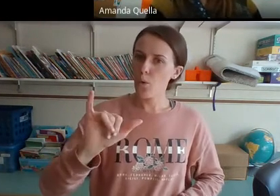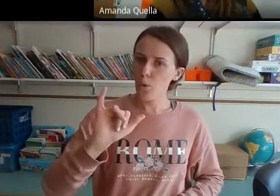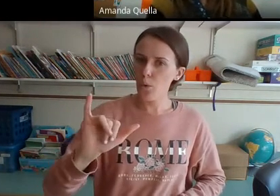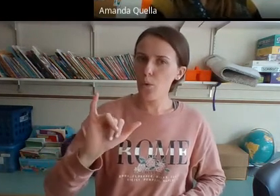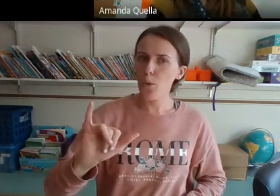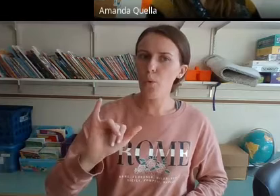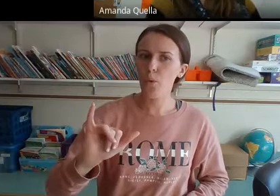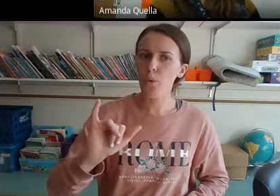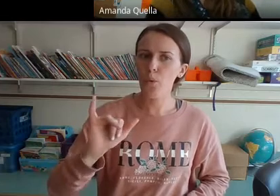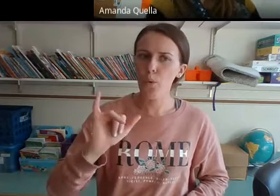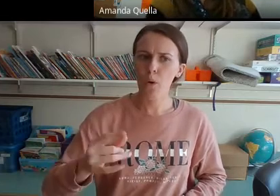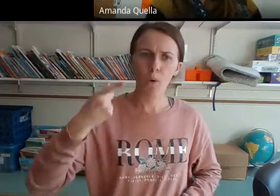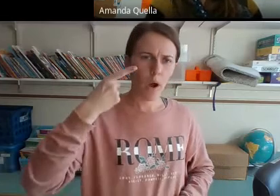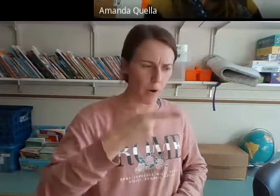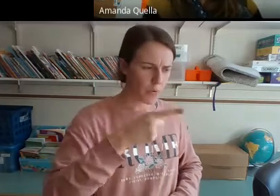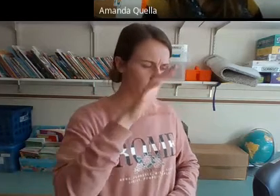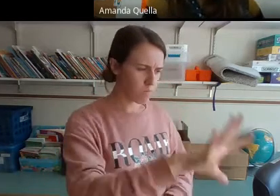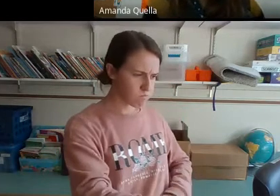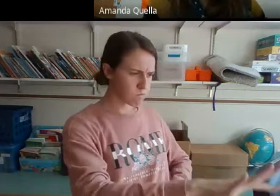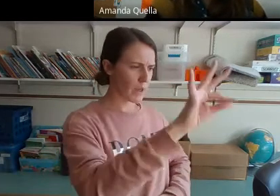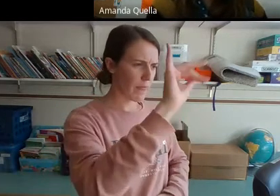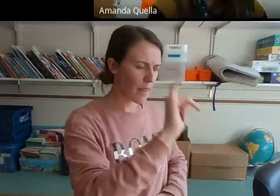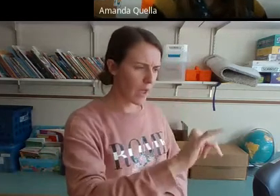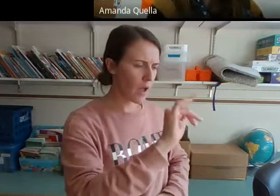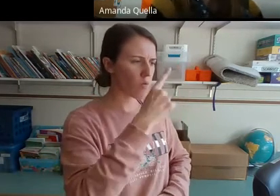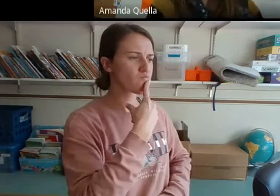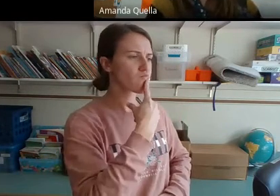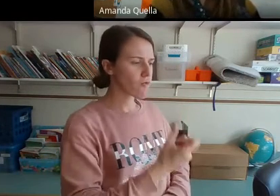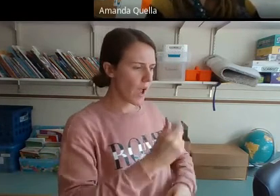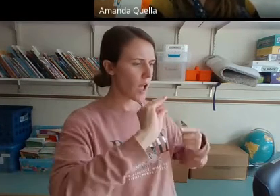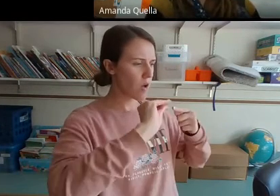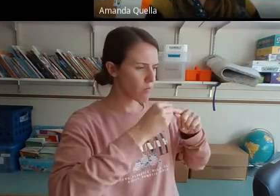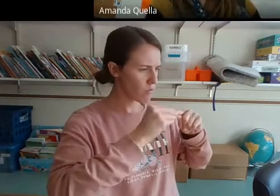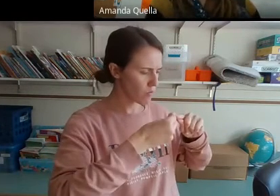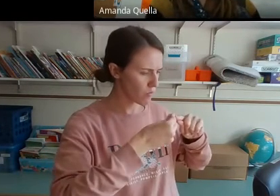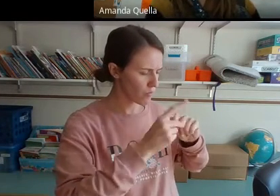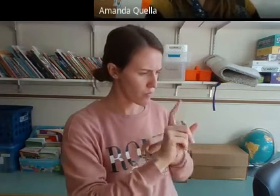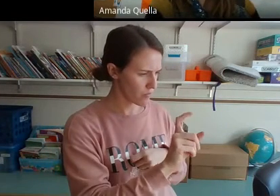see. Are you going to pick that red ripe strawberry?